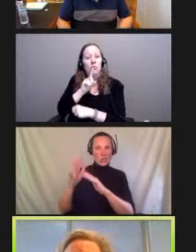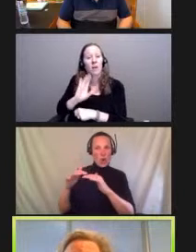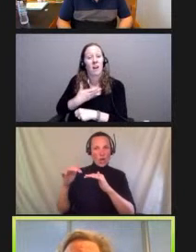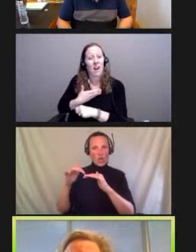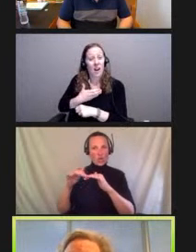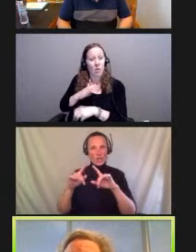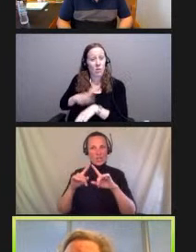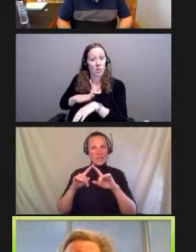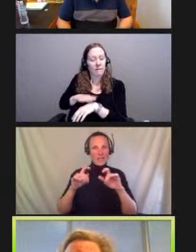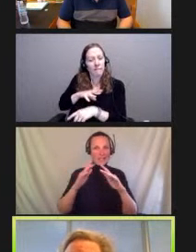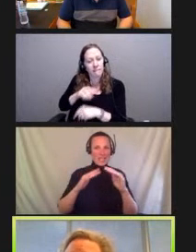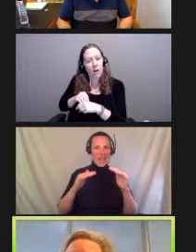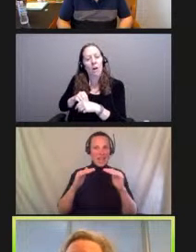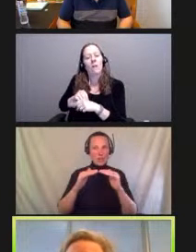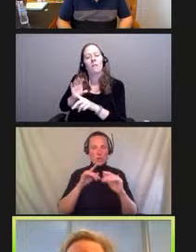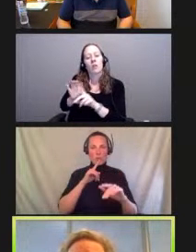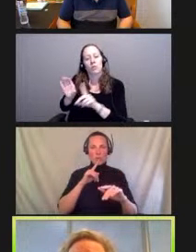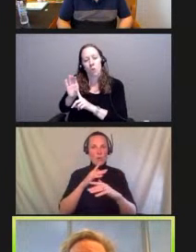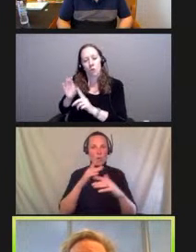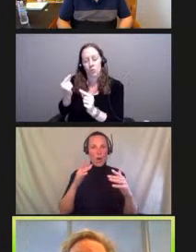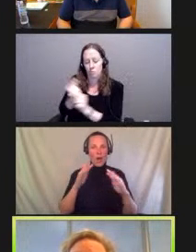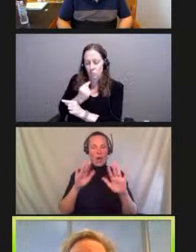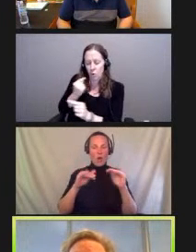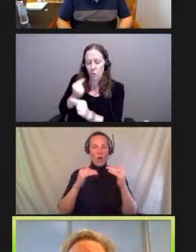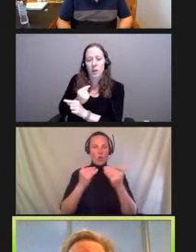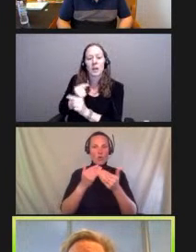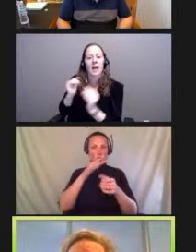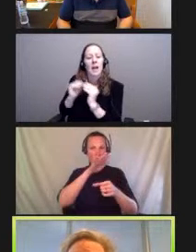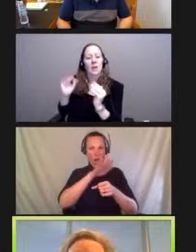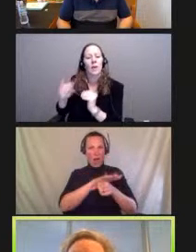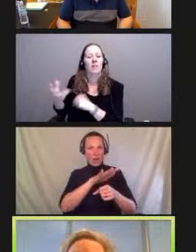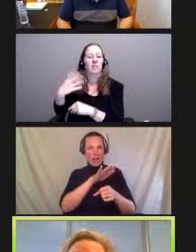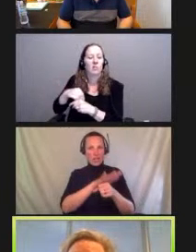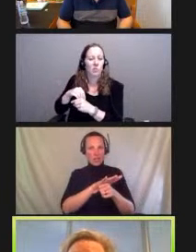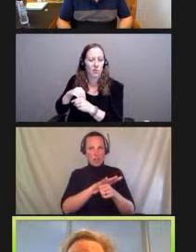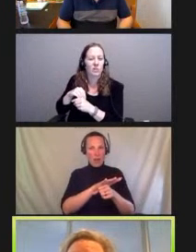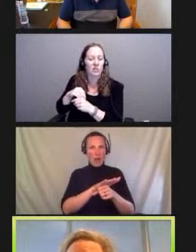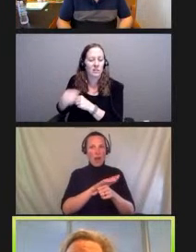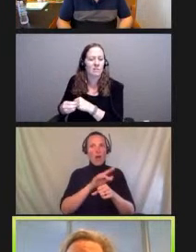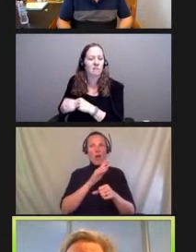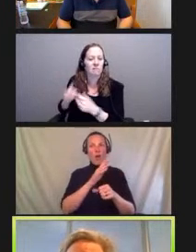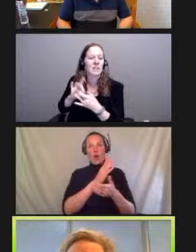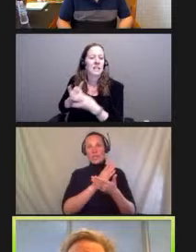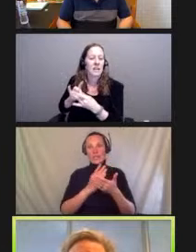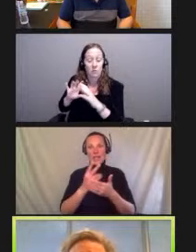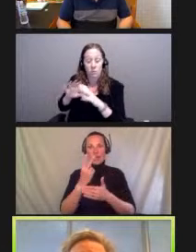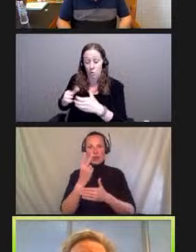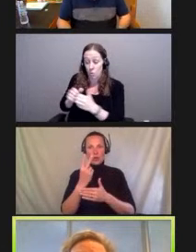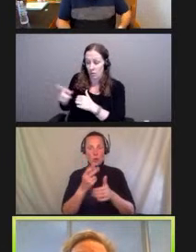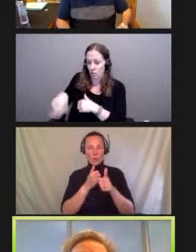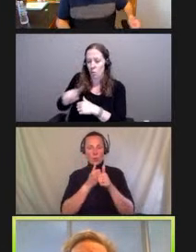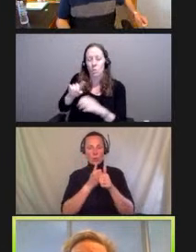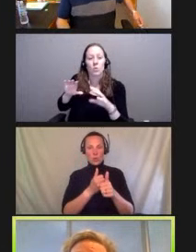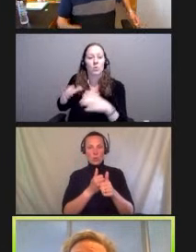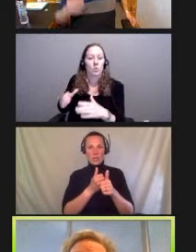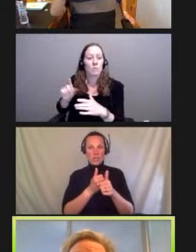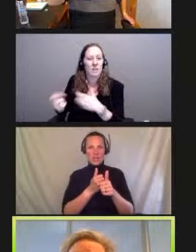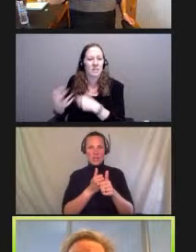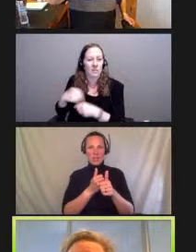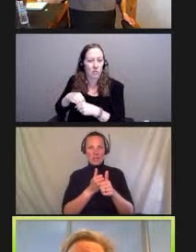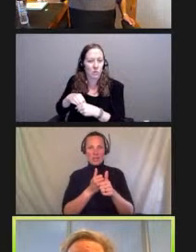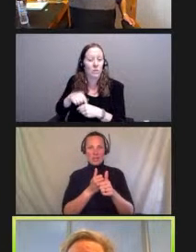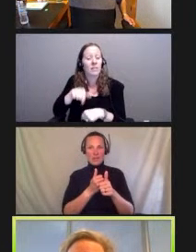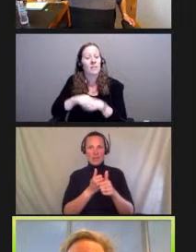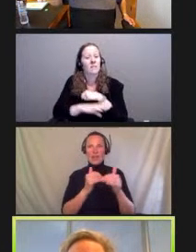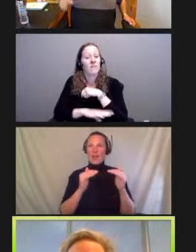culturally and contextually appropriate equity and inclusion engagement process with equity-deserving groups. This fall, staff